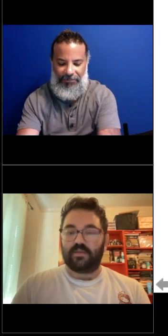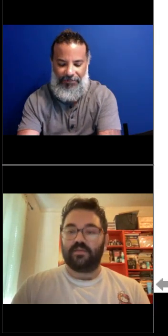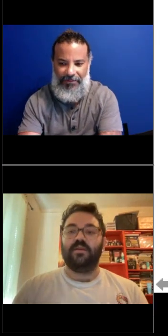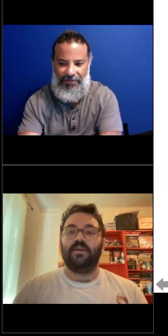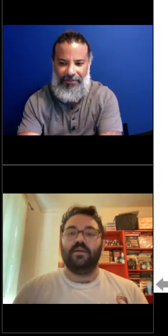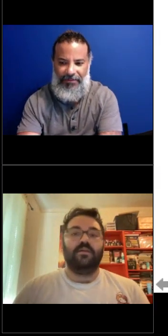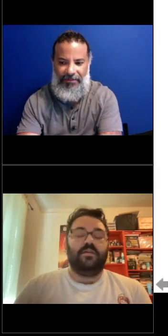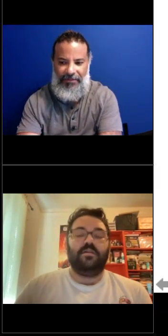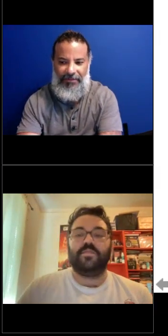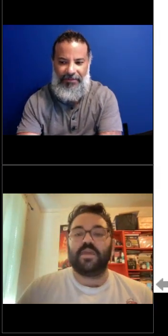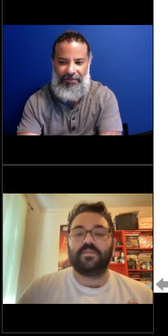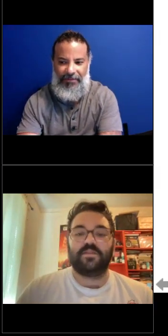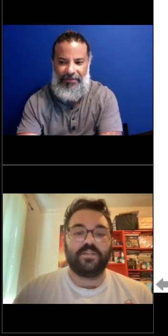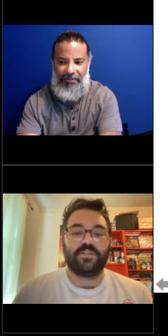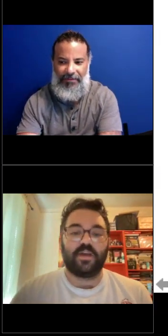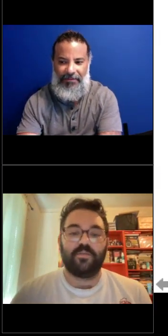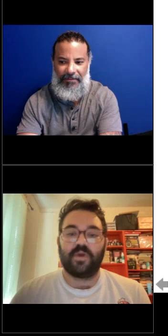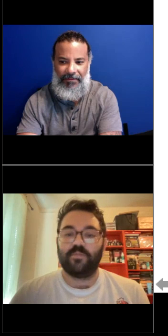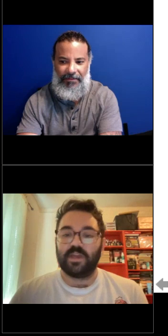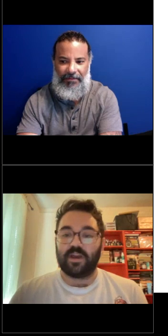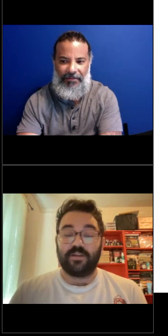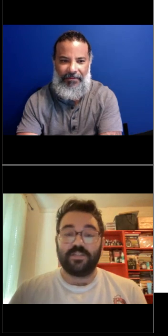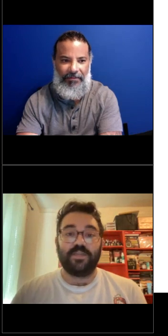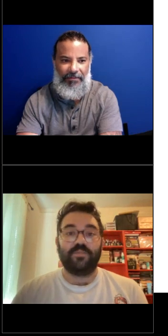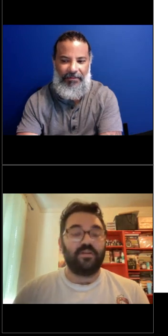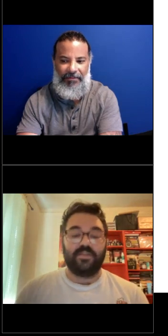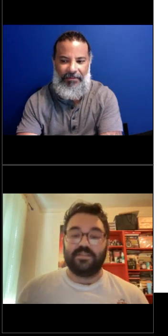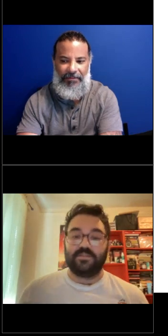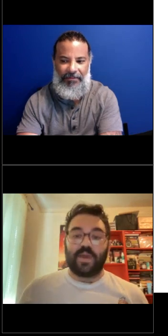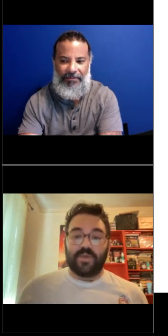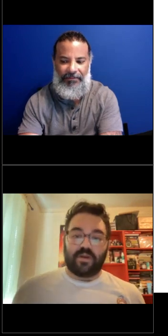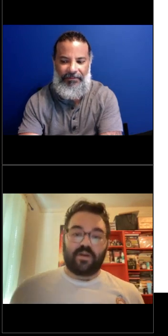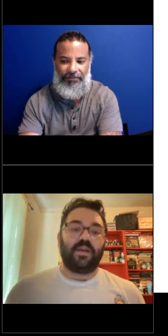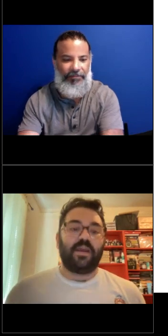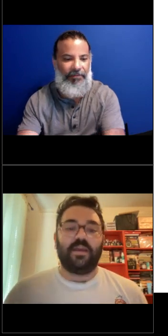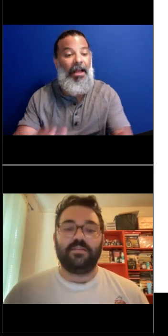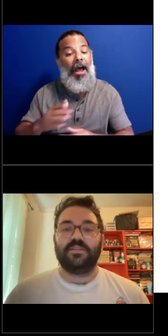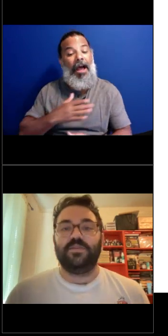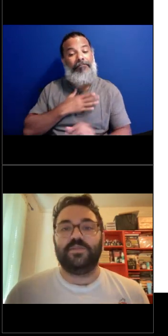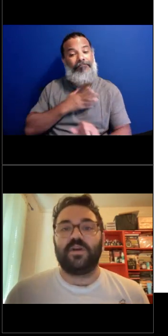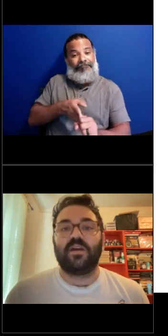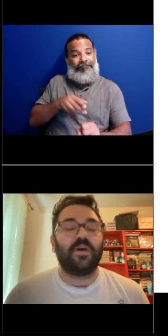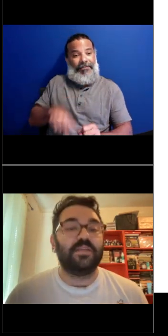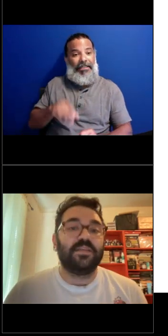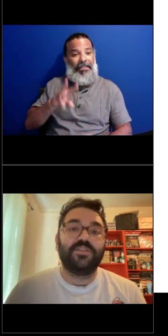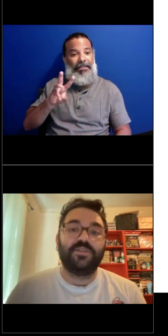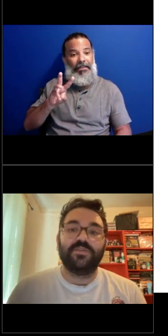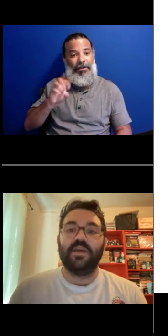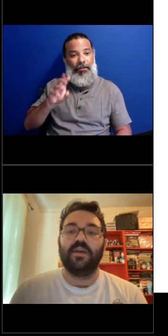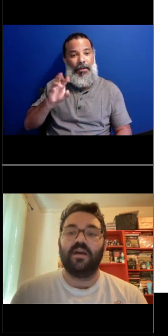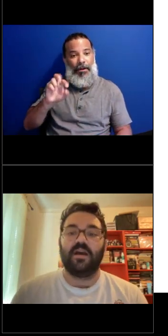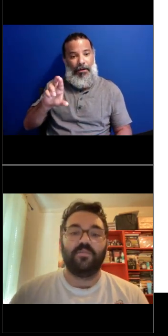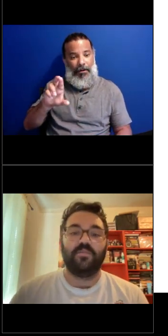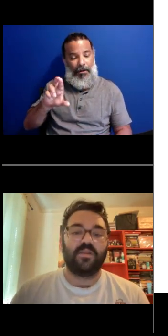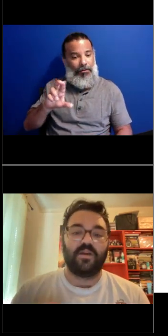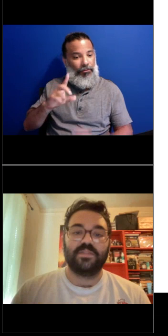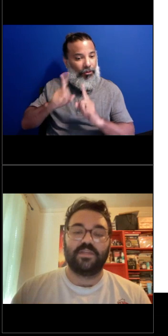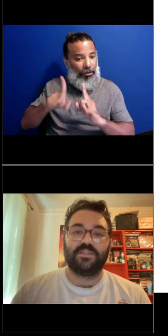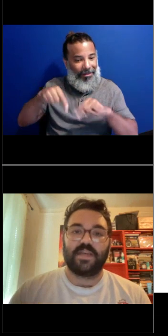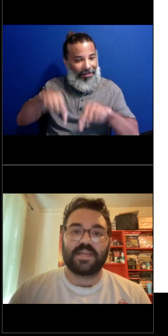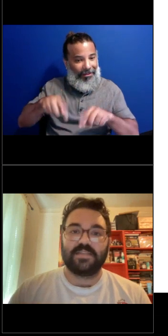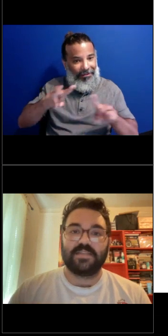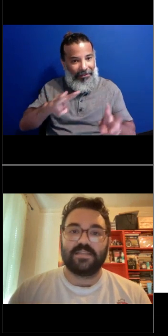Okay. Thanks so much. I'm really honored to be part of this webinar and to talk about these issues